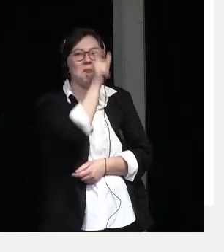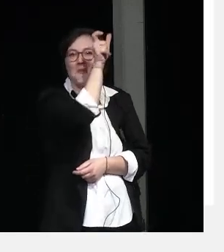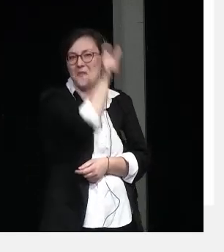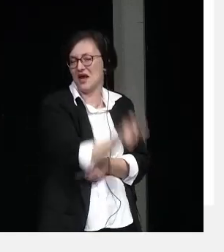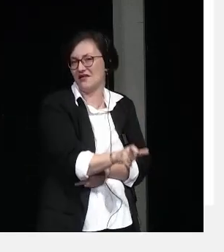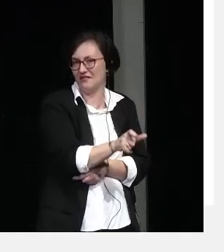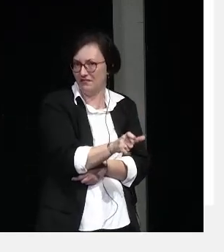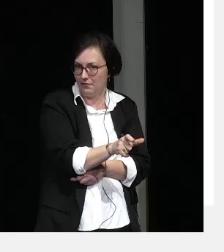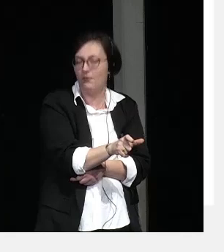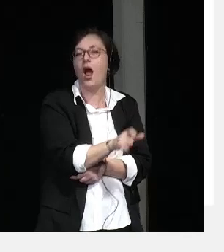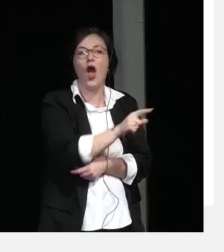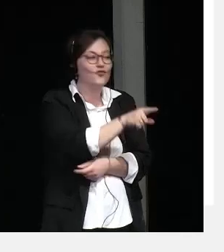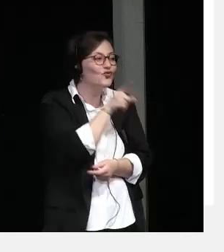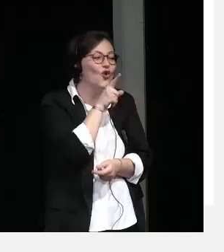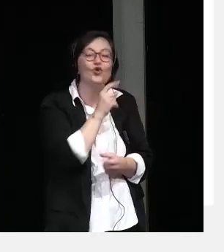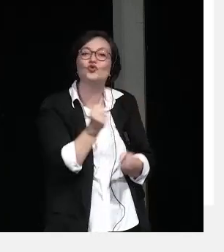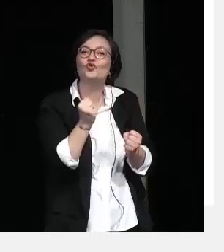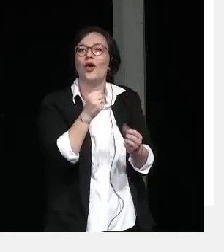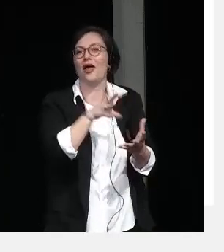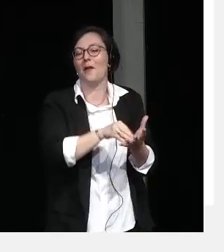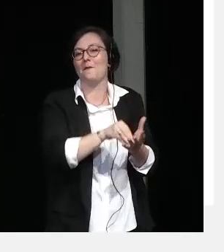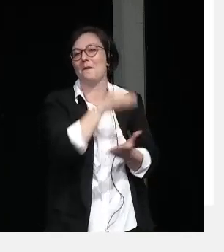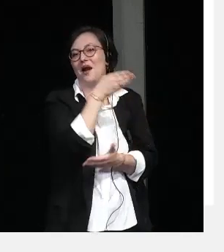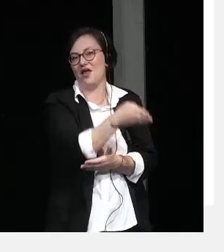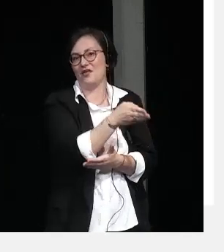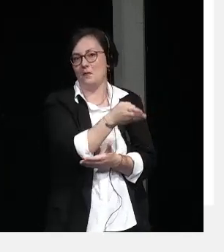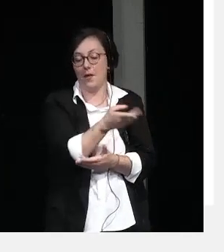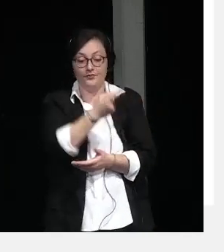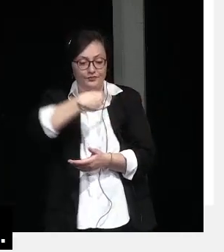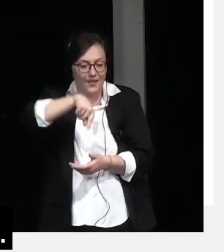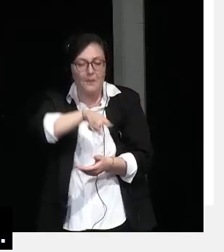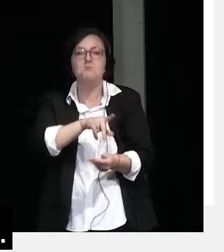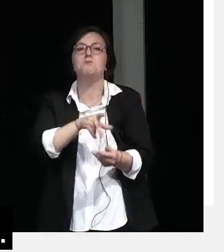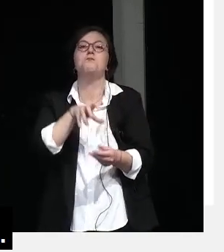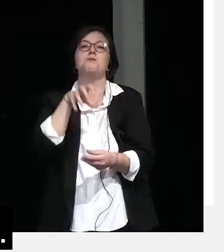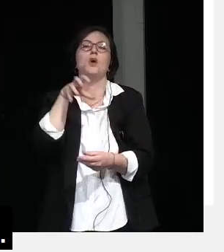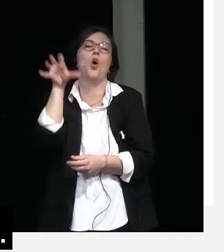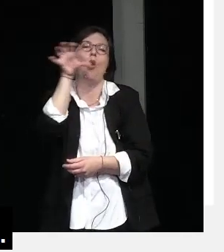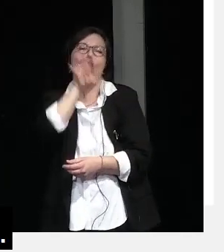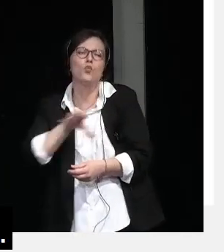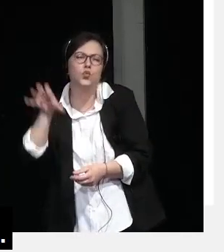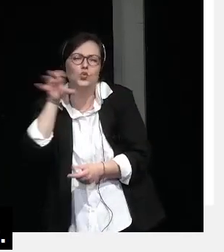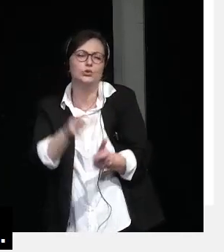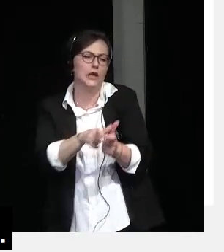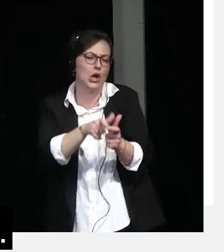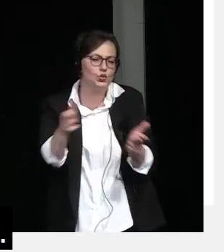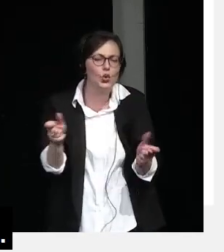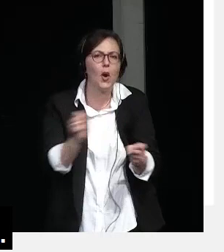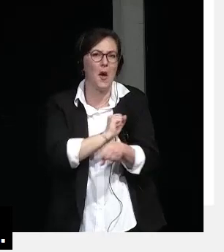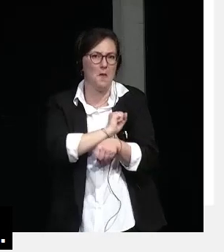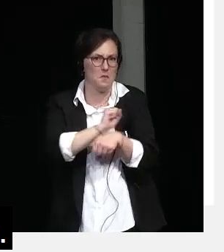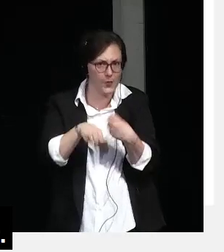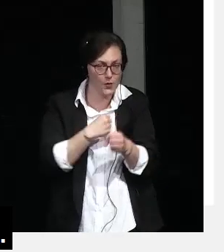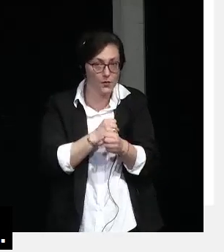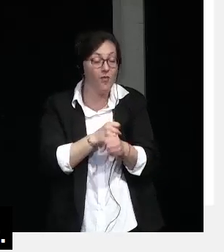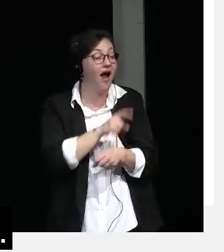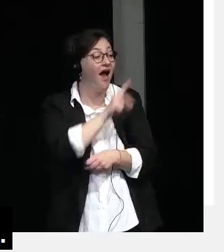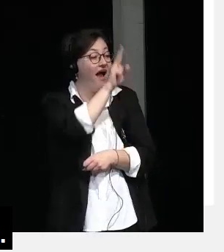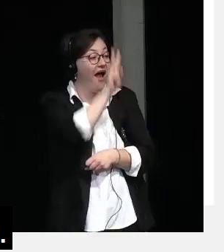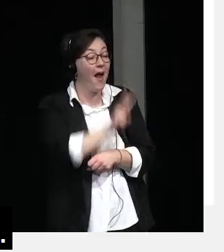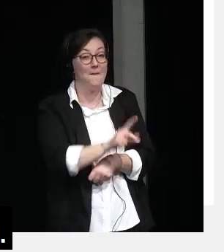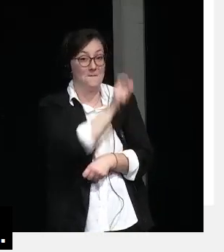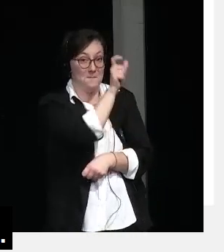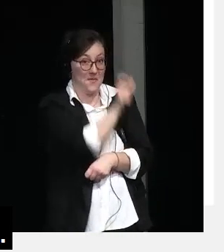to the stage with eloquence in her communication. These are they're not soft skills anymore,